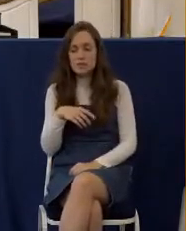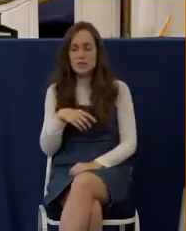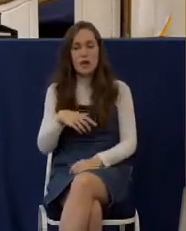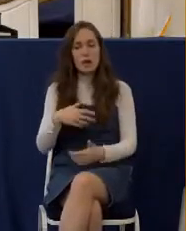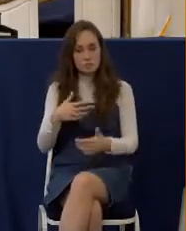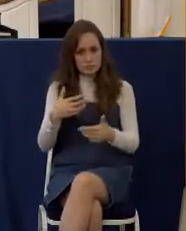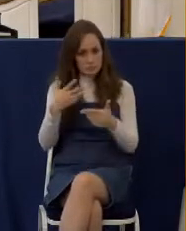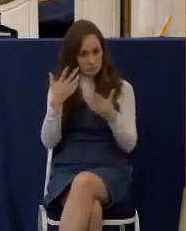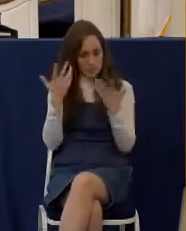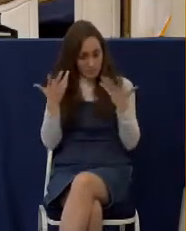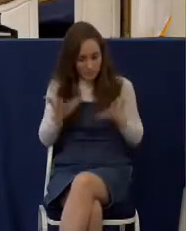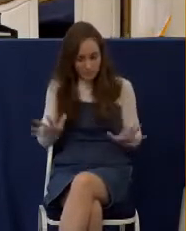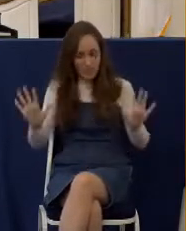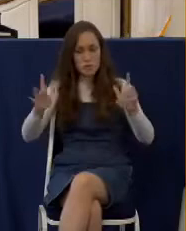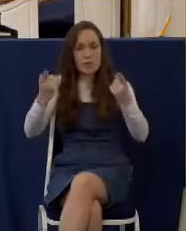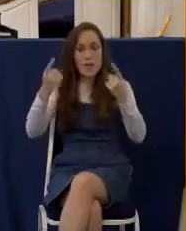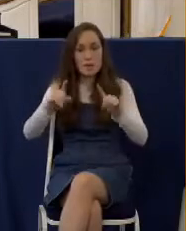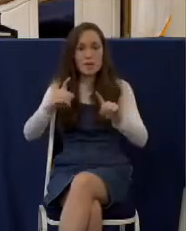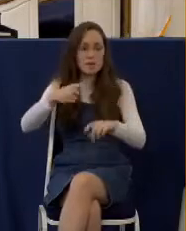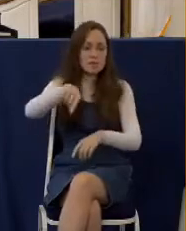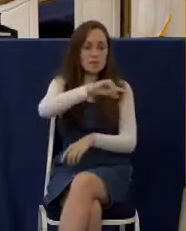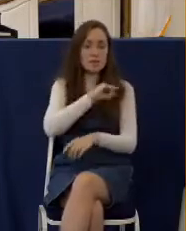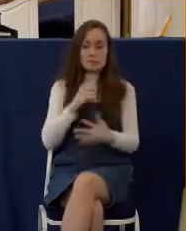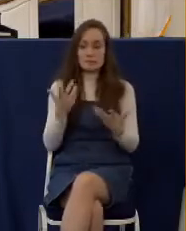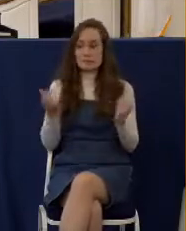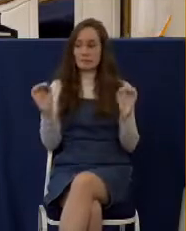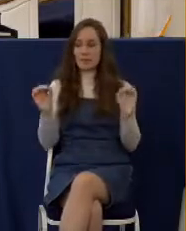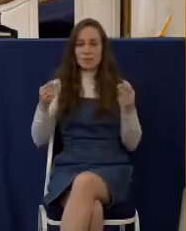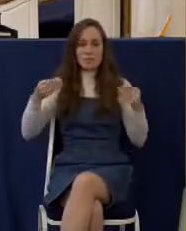pretty short time after that, they didn't have anything more to sell.